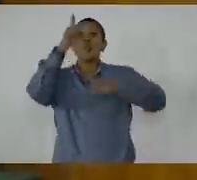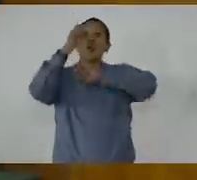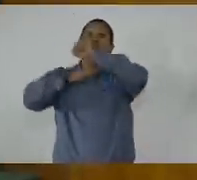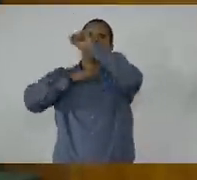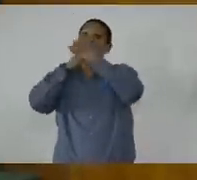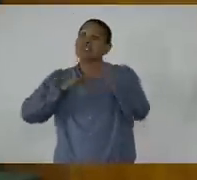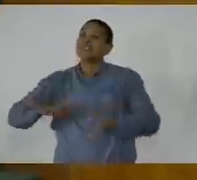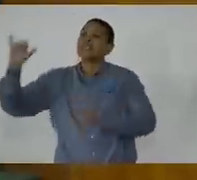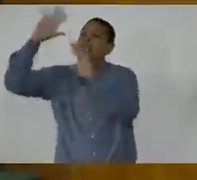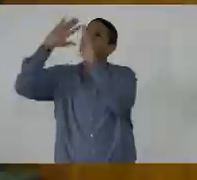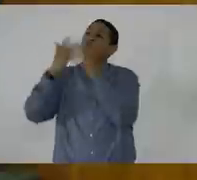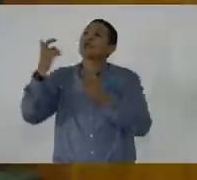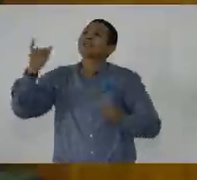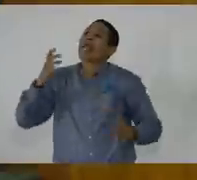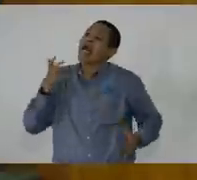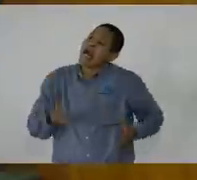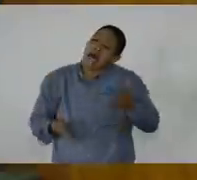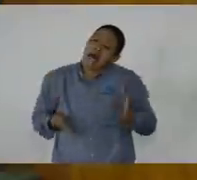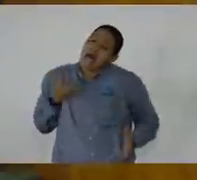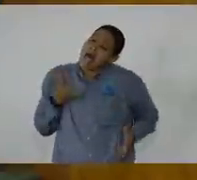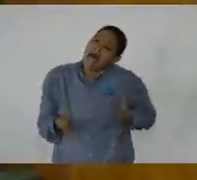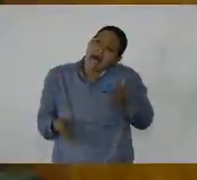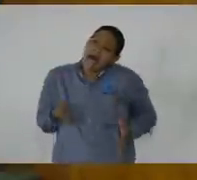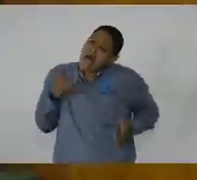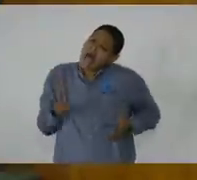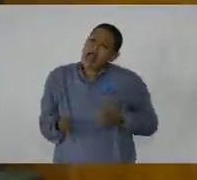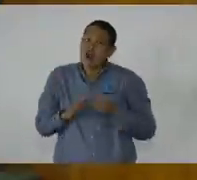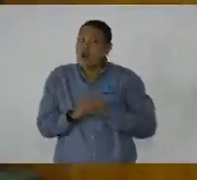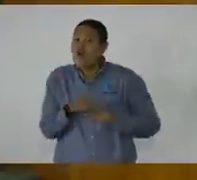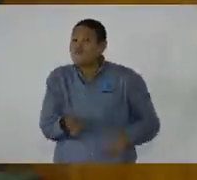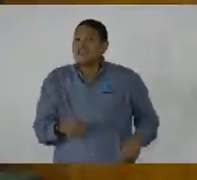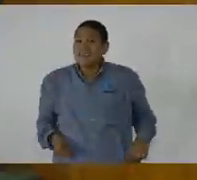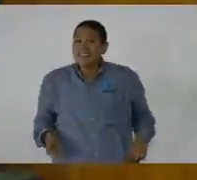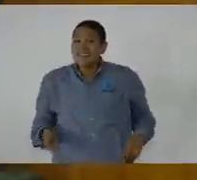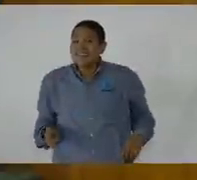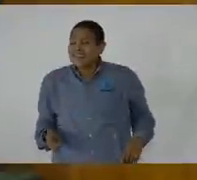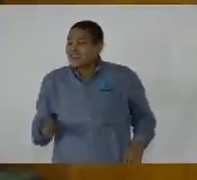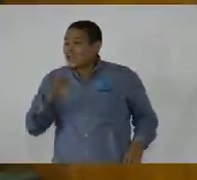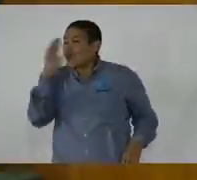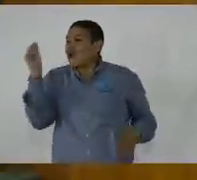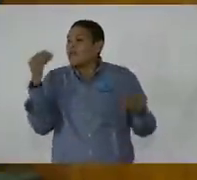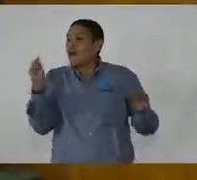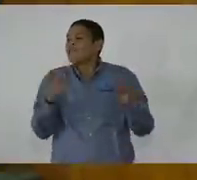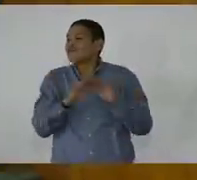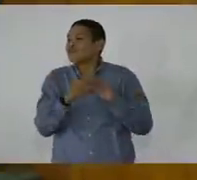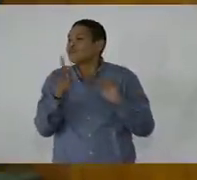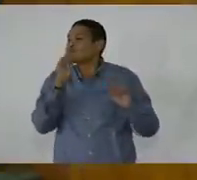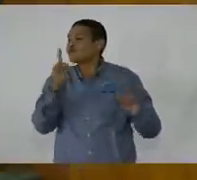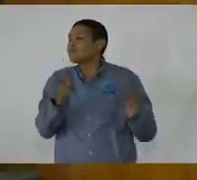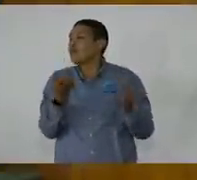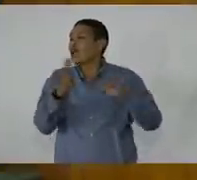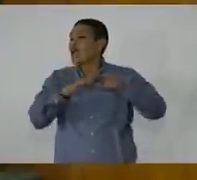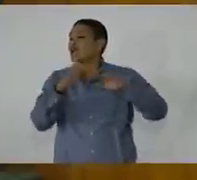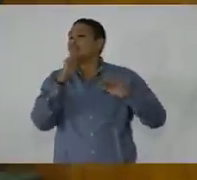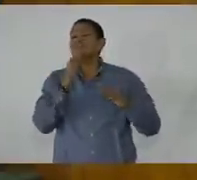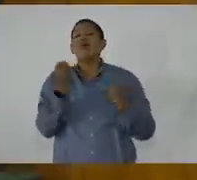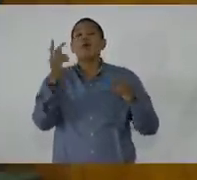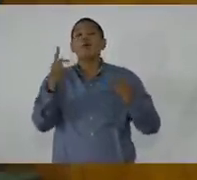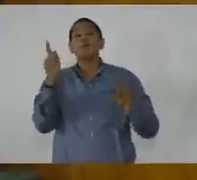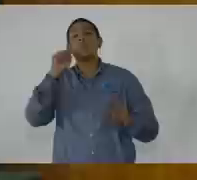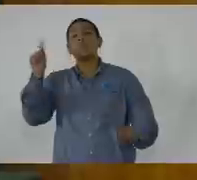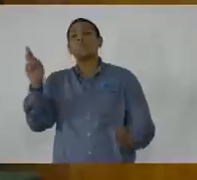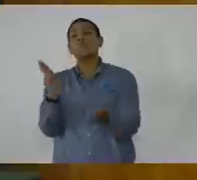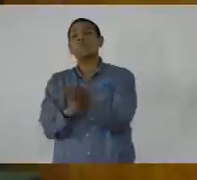world, still grapples with the COVID-19 pandemic, the Company Office of Jamaica reported an increase in the number of